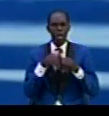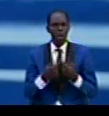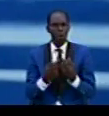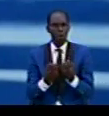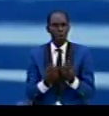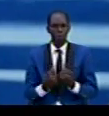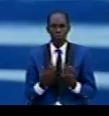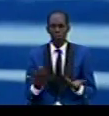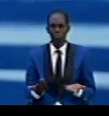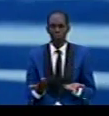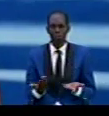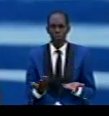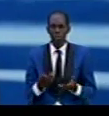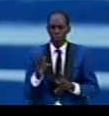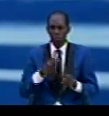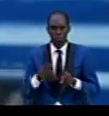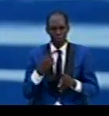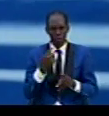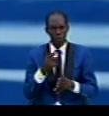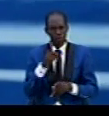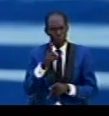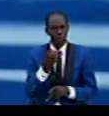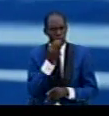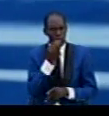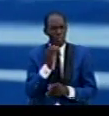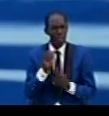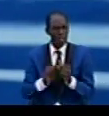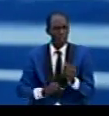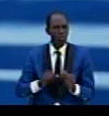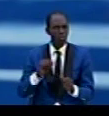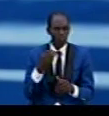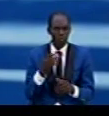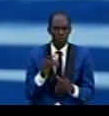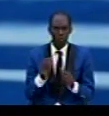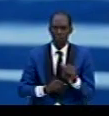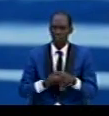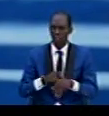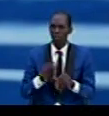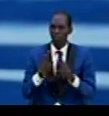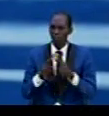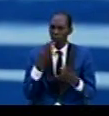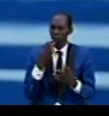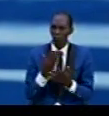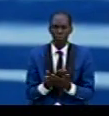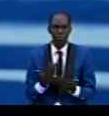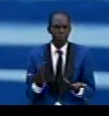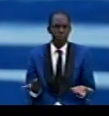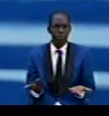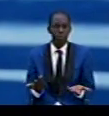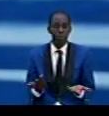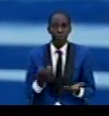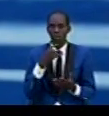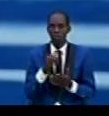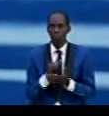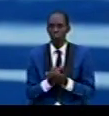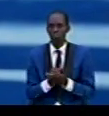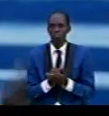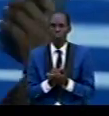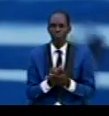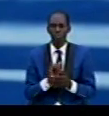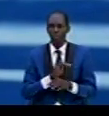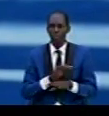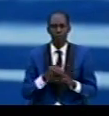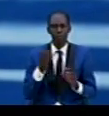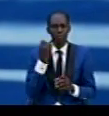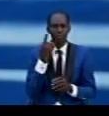was like, you eat every time, not that you're a type that doesn't eat. So I said, this one is too much. So